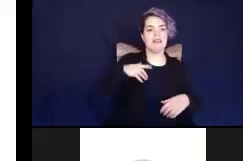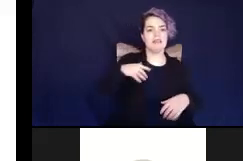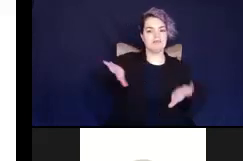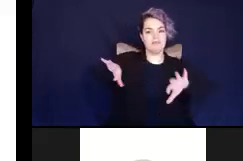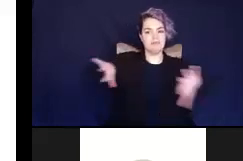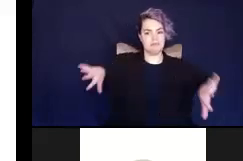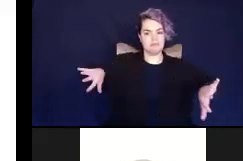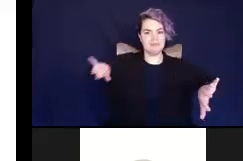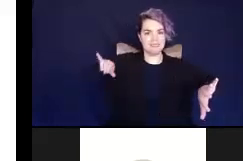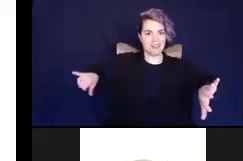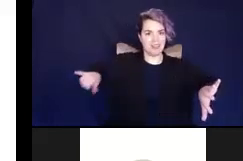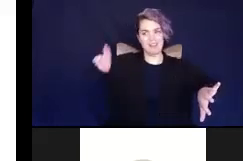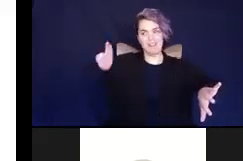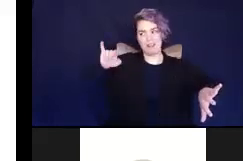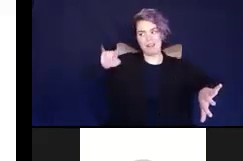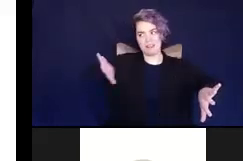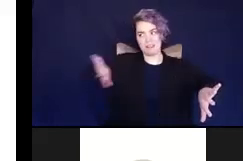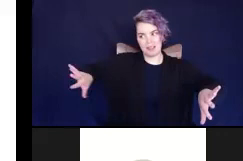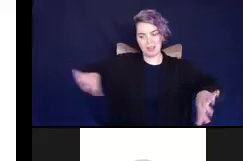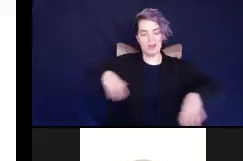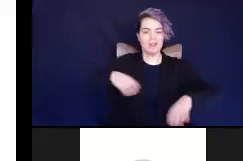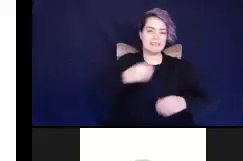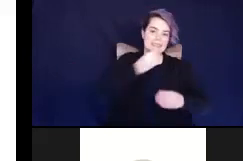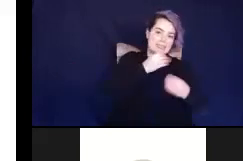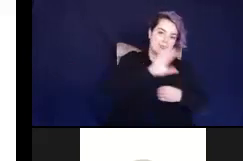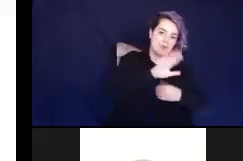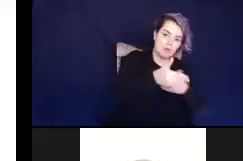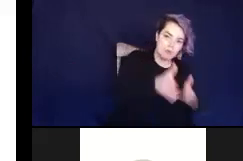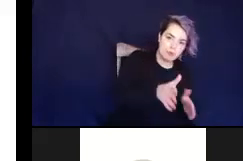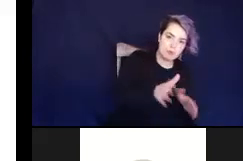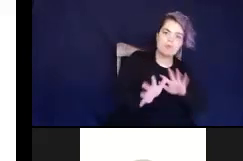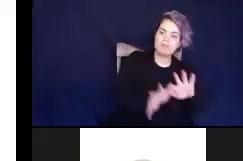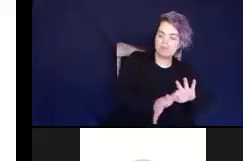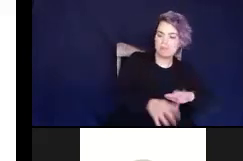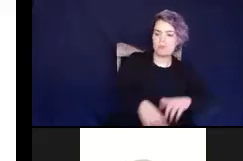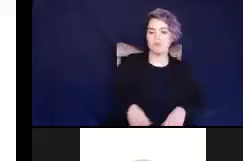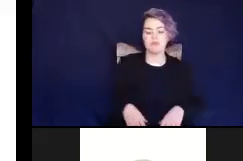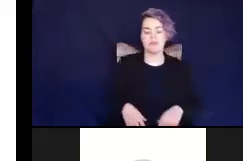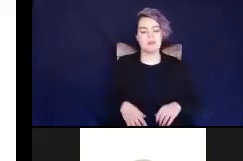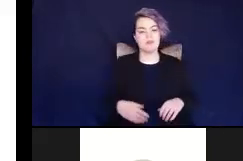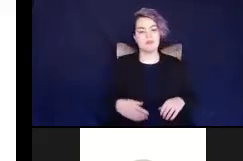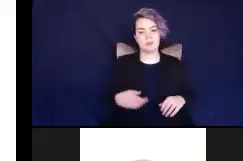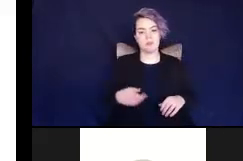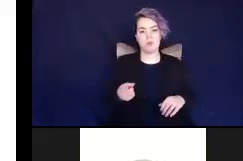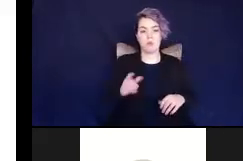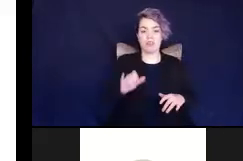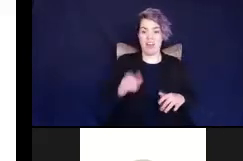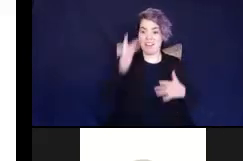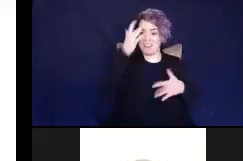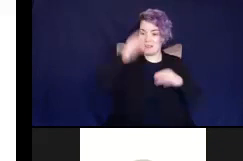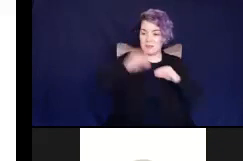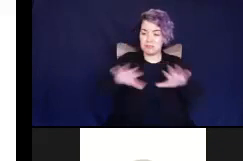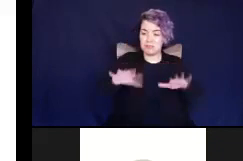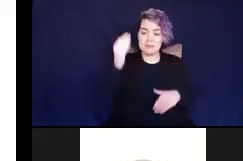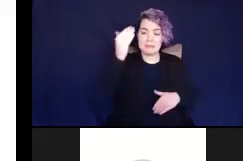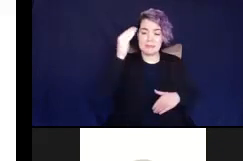have people eating in their rooms and other things. And so the outbreaks seemed to have stopped for the moment